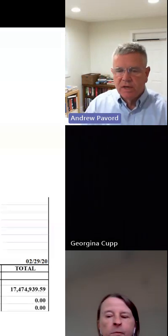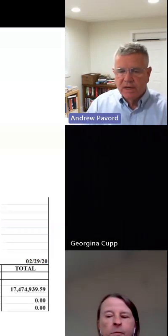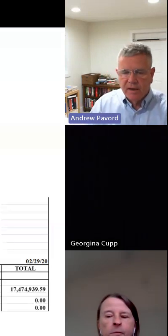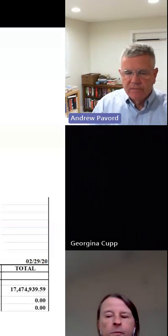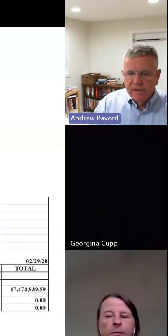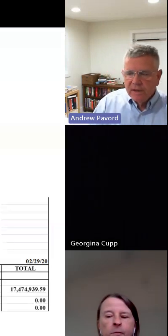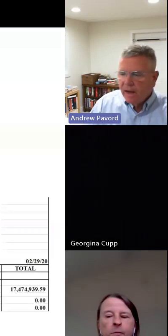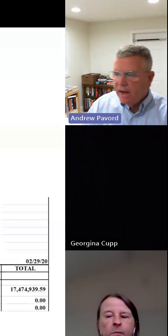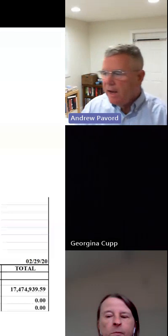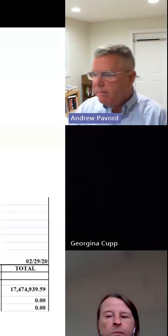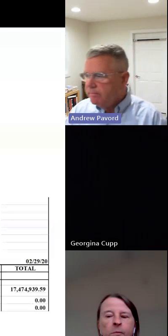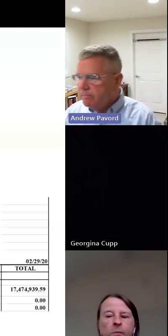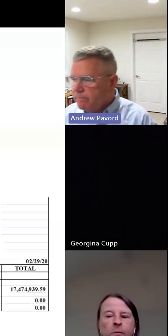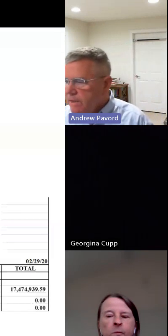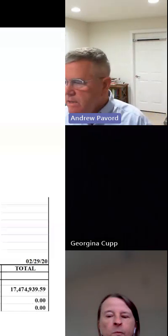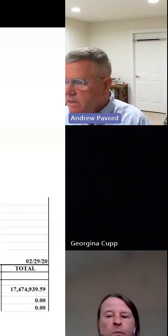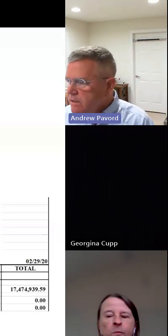in the Treasury account.